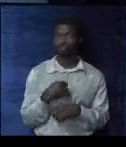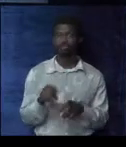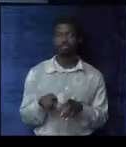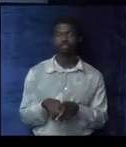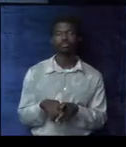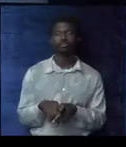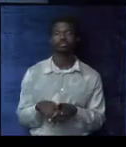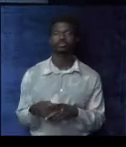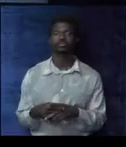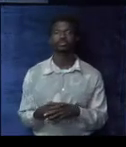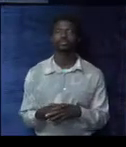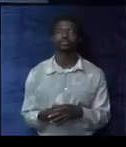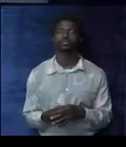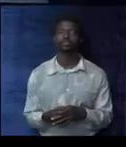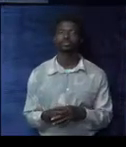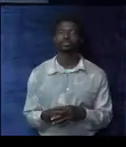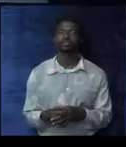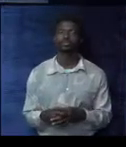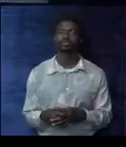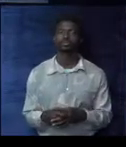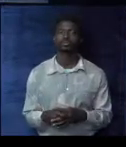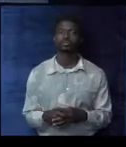likewise,